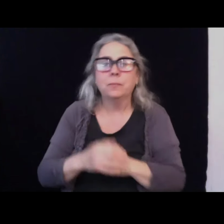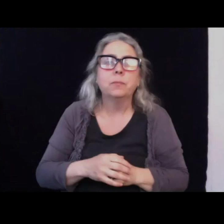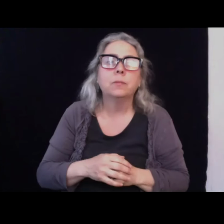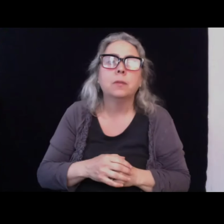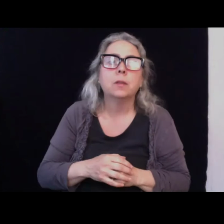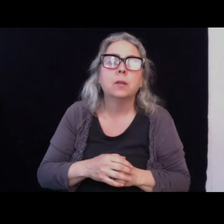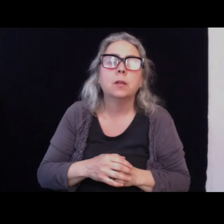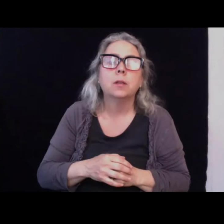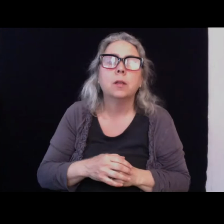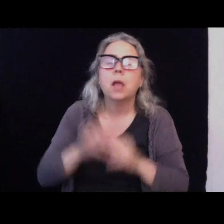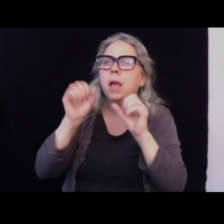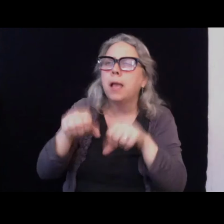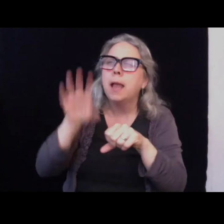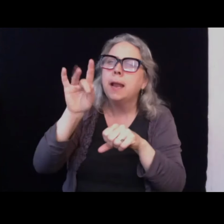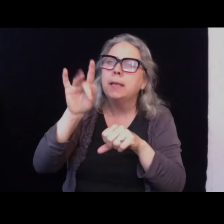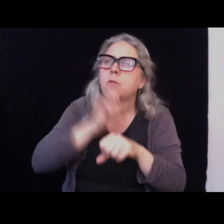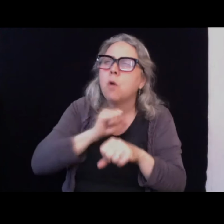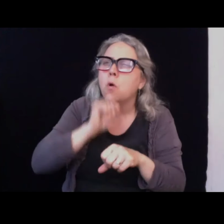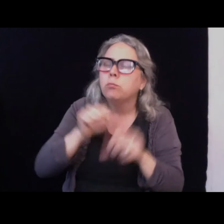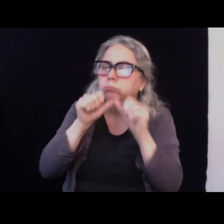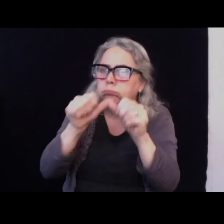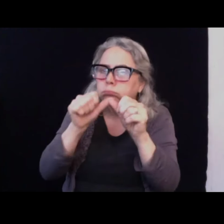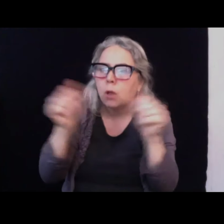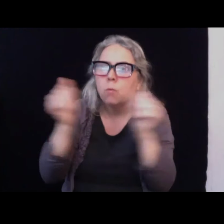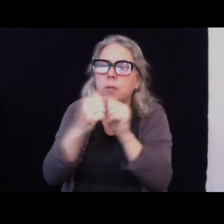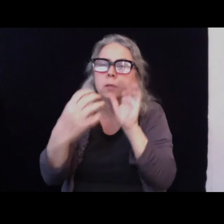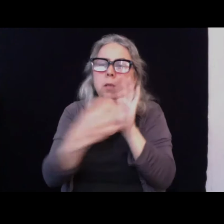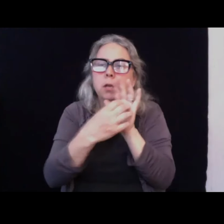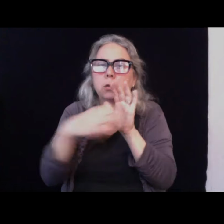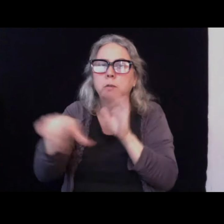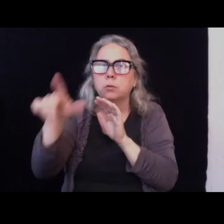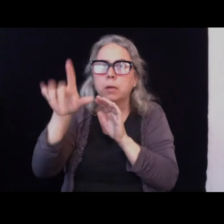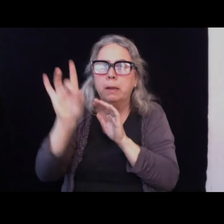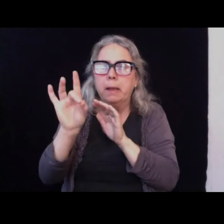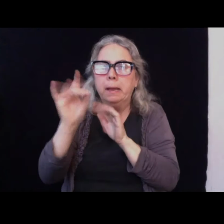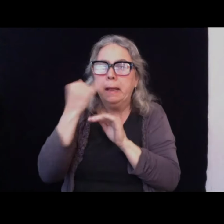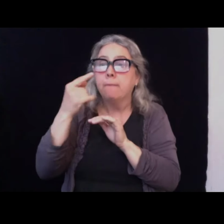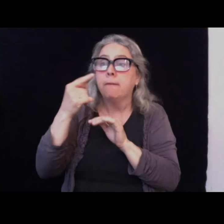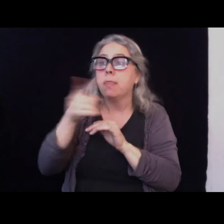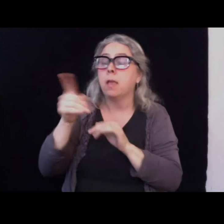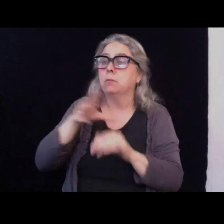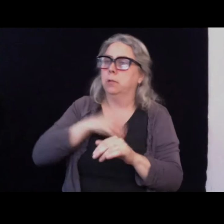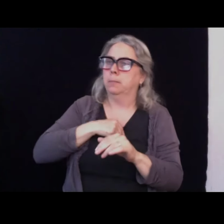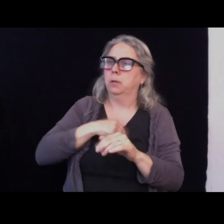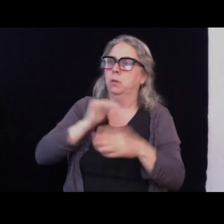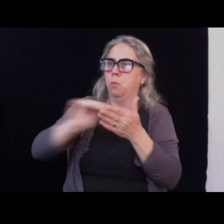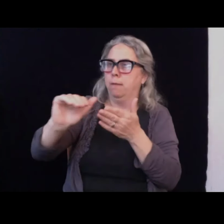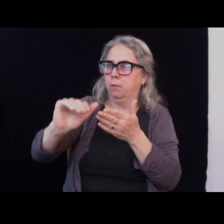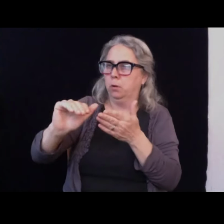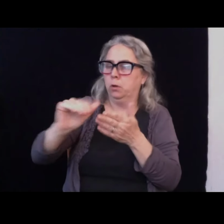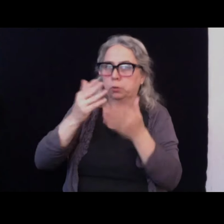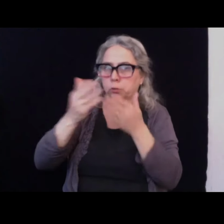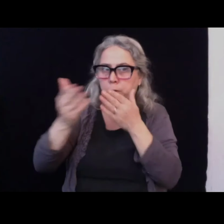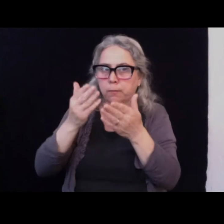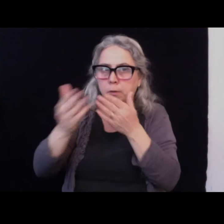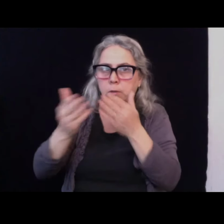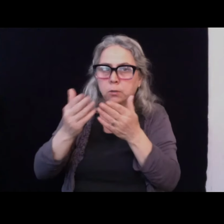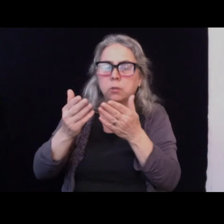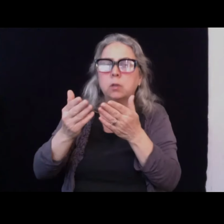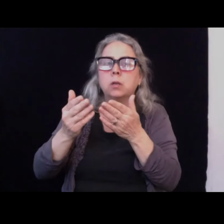can an 18-year-old continue with Section 28 if they accepted the waiver services and are on the